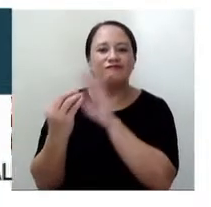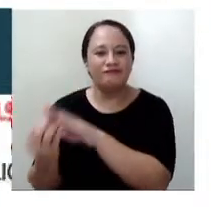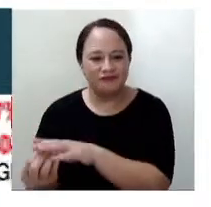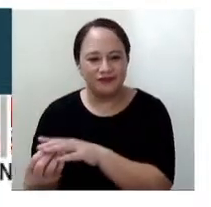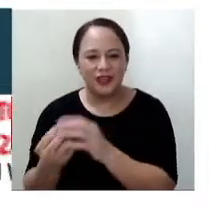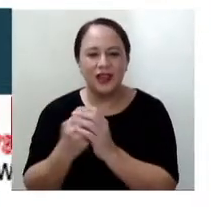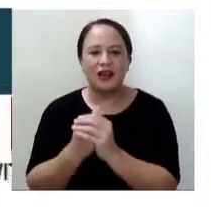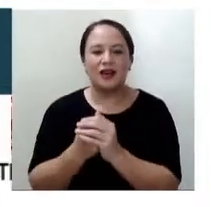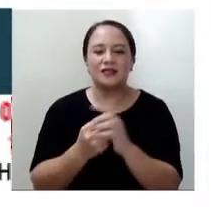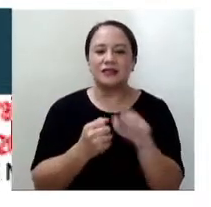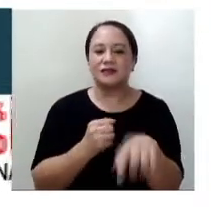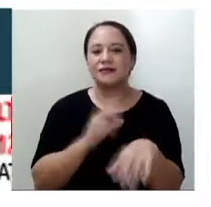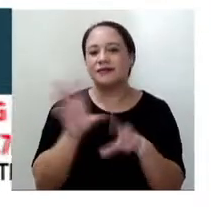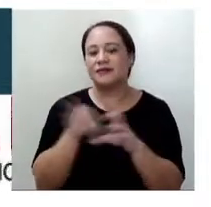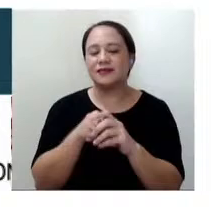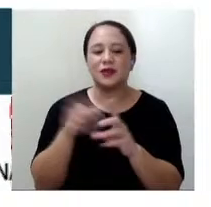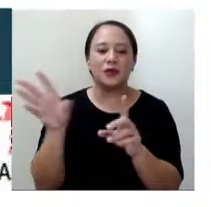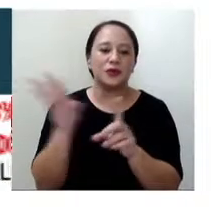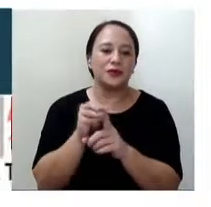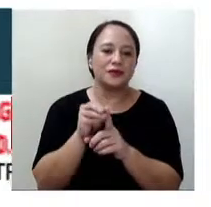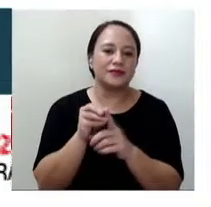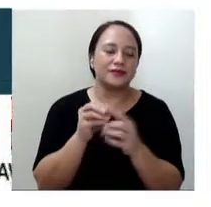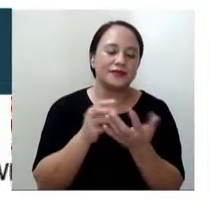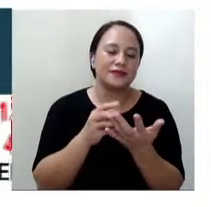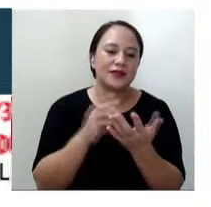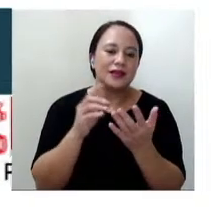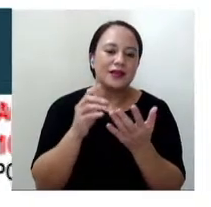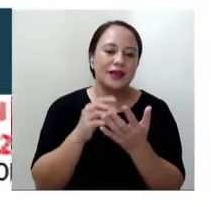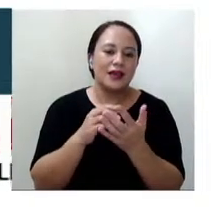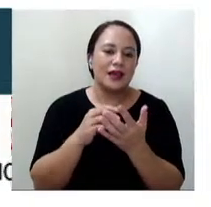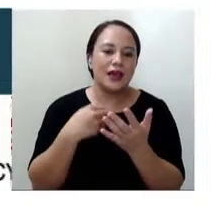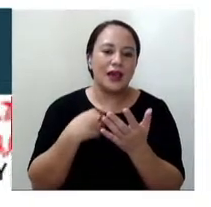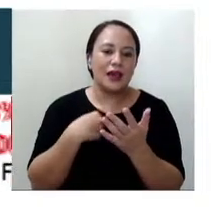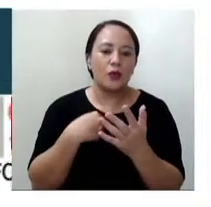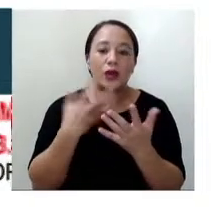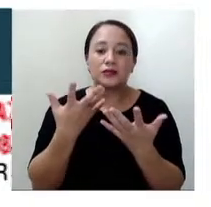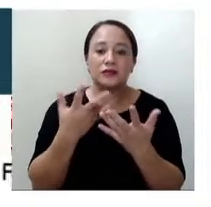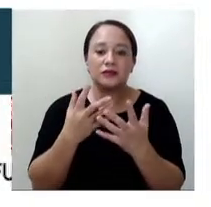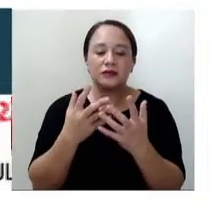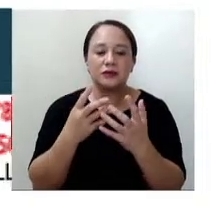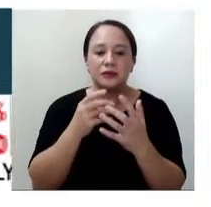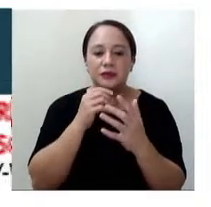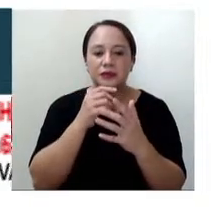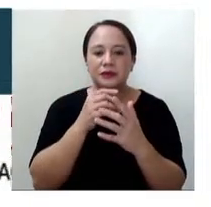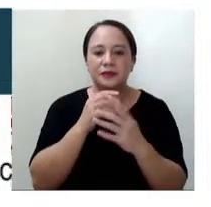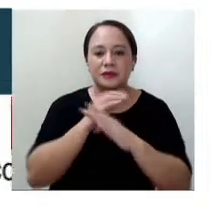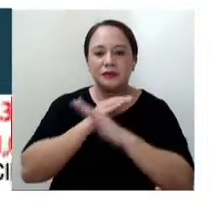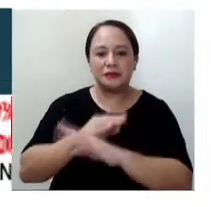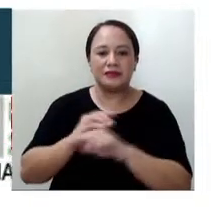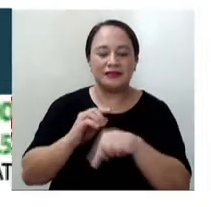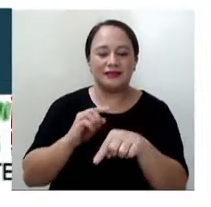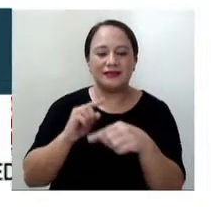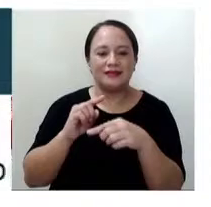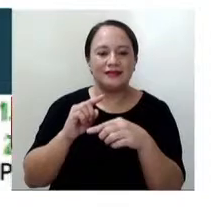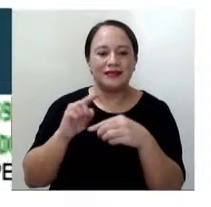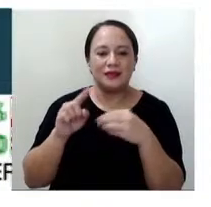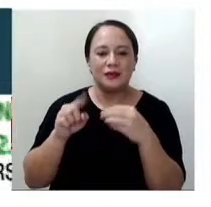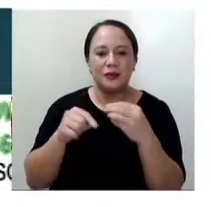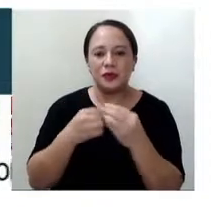participating in this culture of impunity by kind of obstructing the ability for redress to take